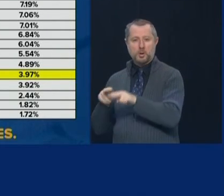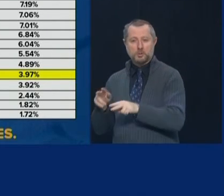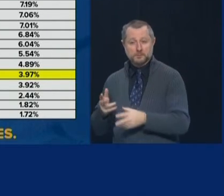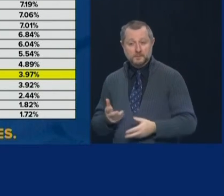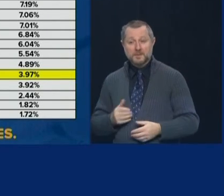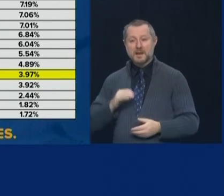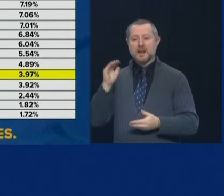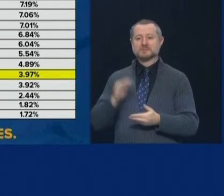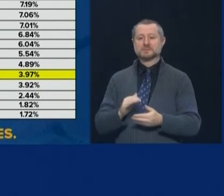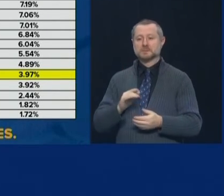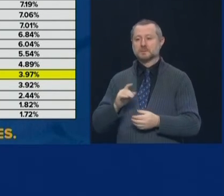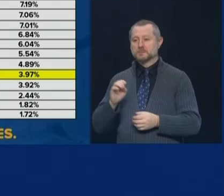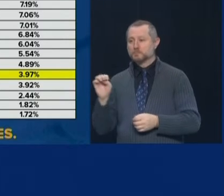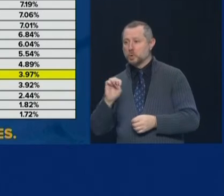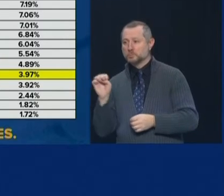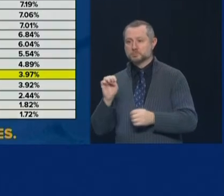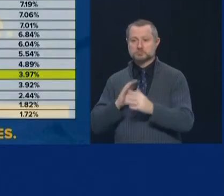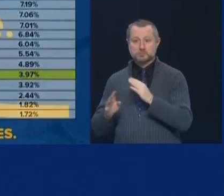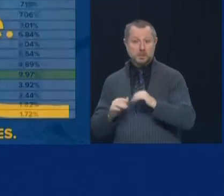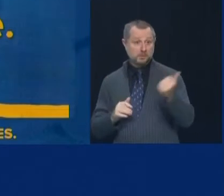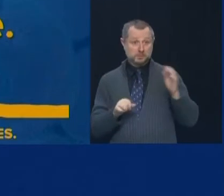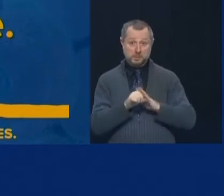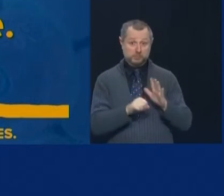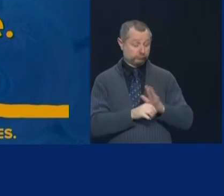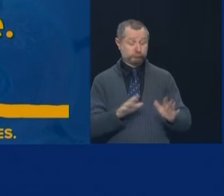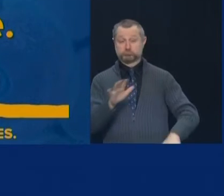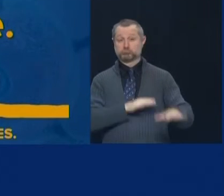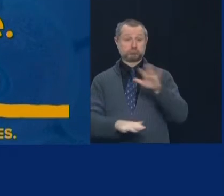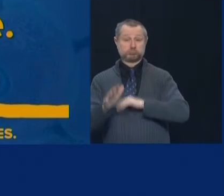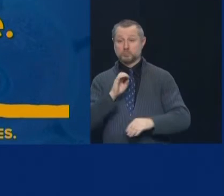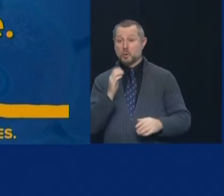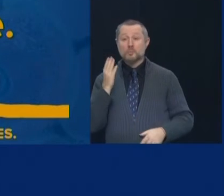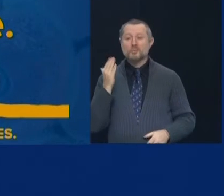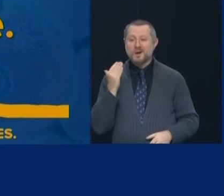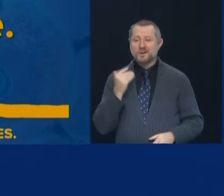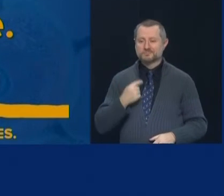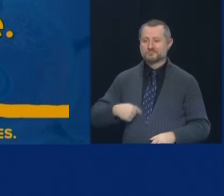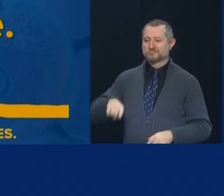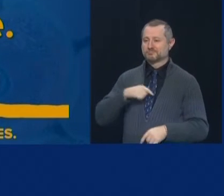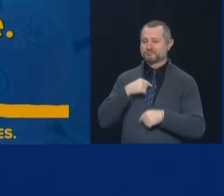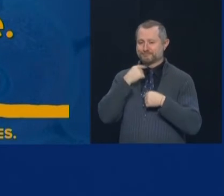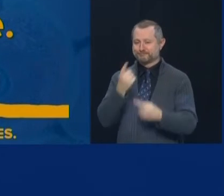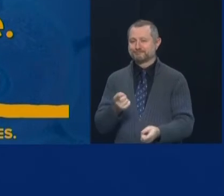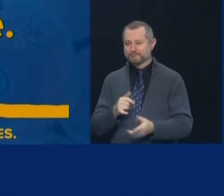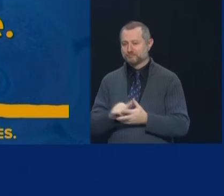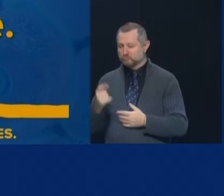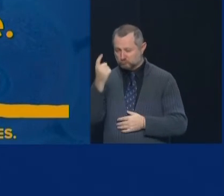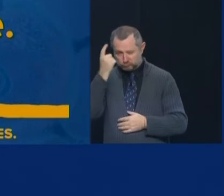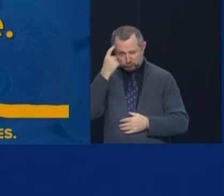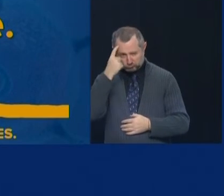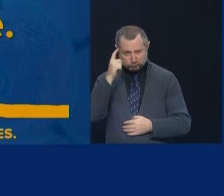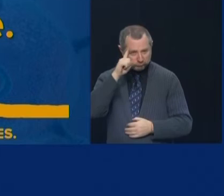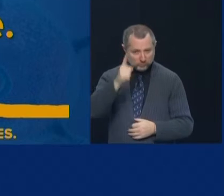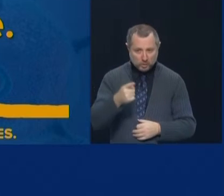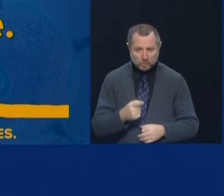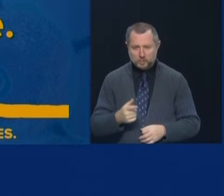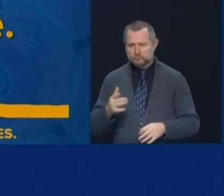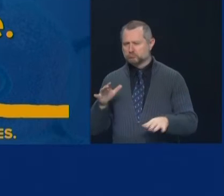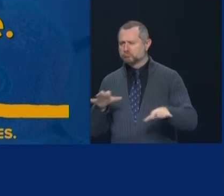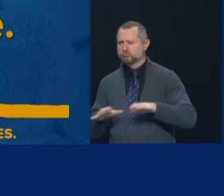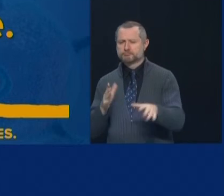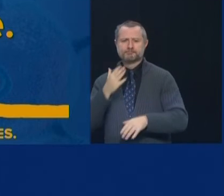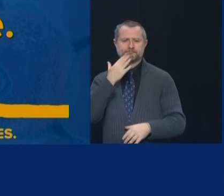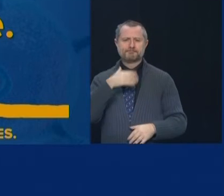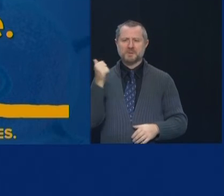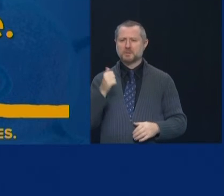states. Because New Yorkers have been smart. They did the best job in the country,